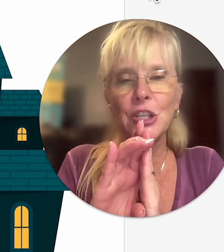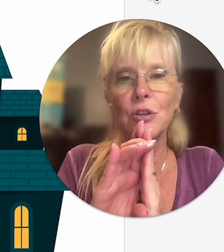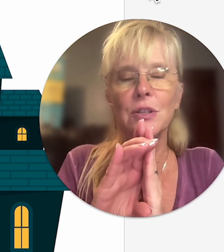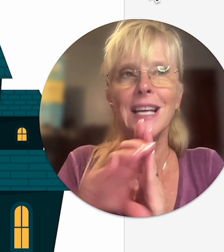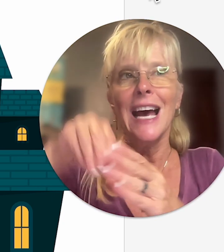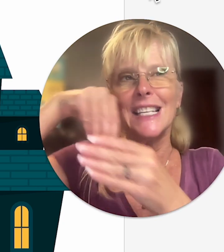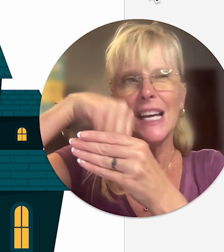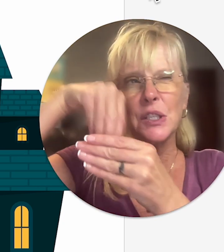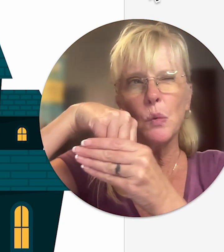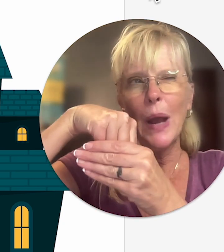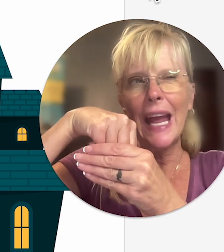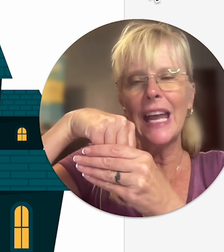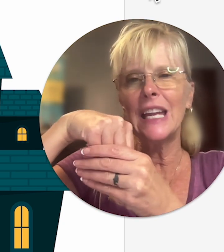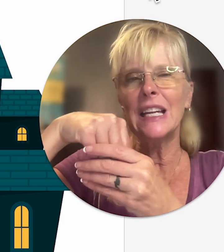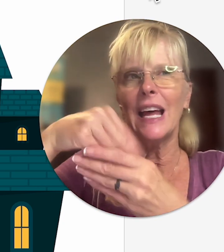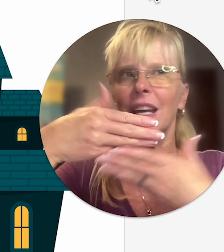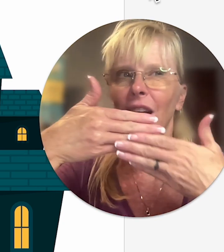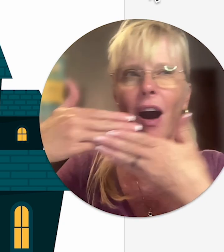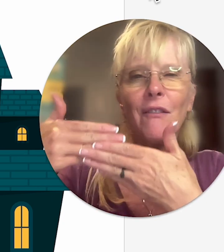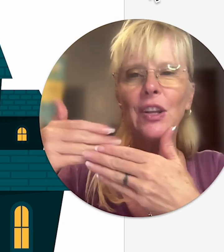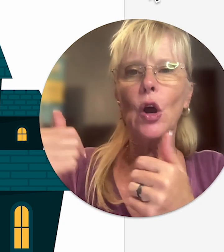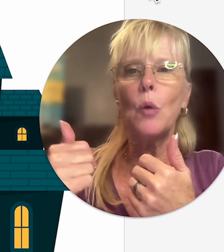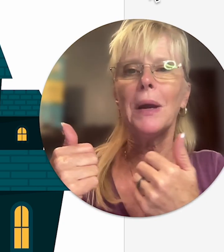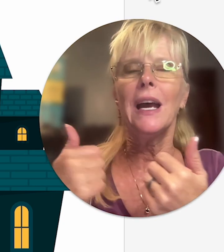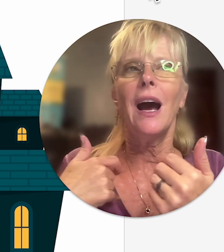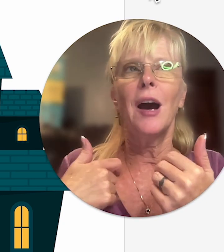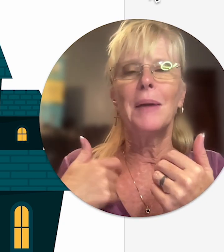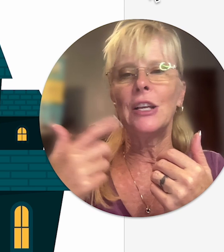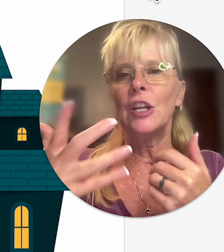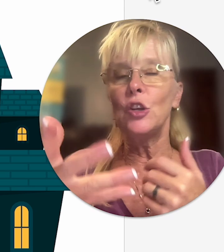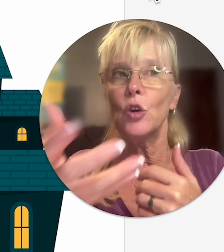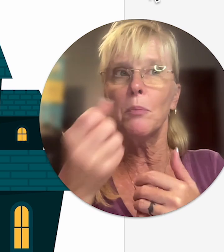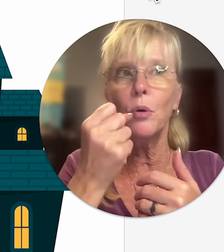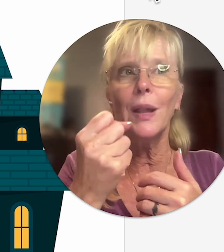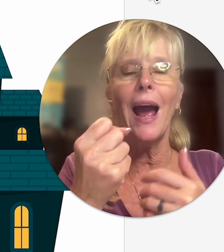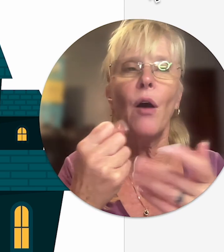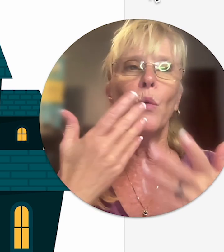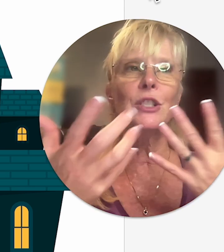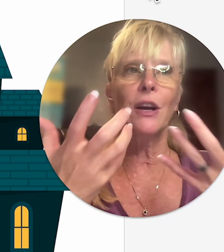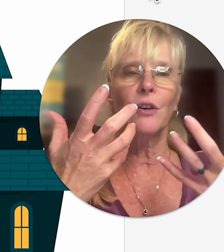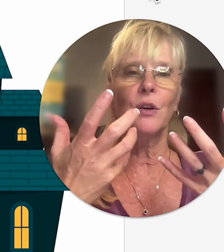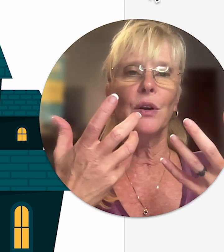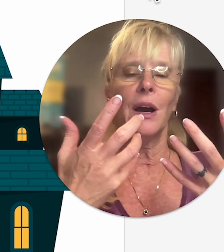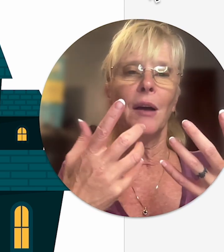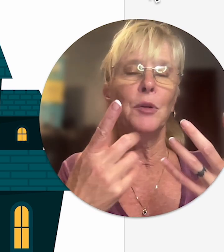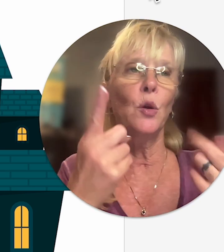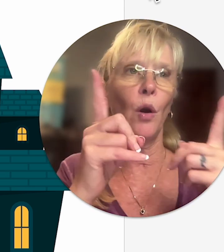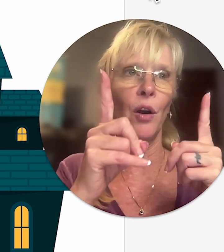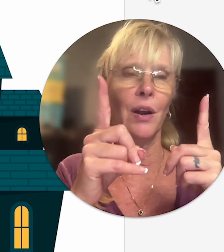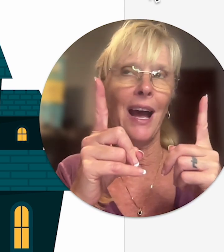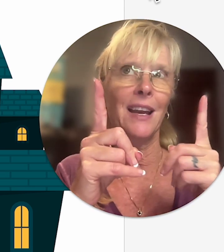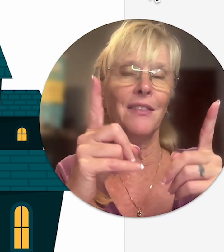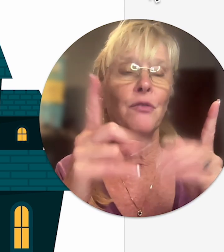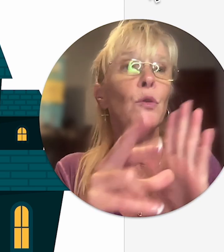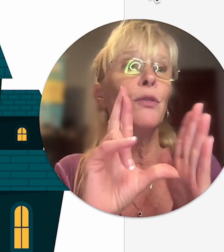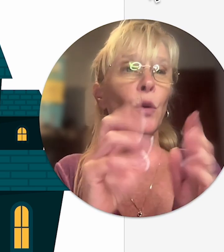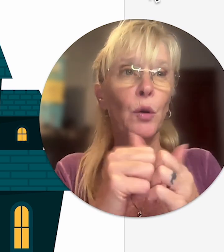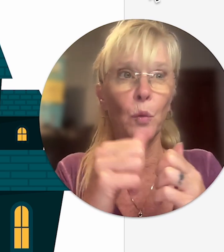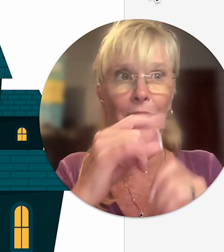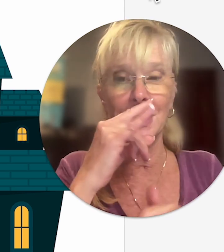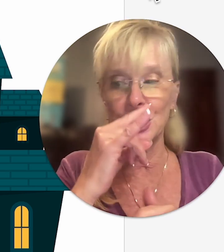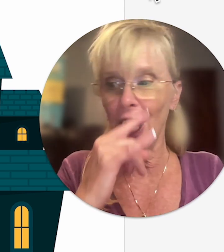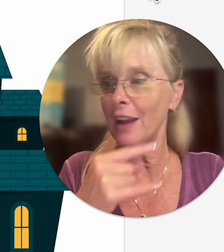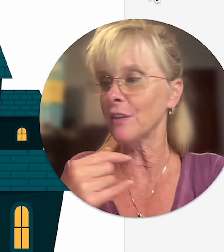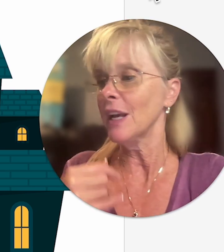the pictures tucked away in like an envelope, and then you can pull out whichever you are kind of